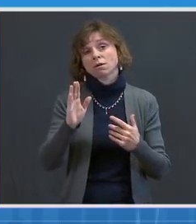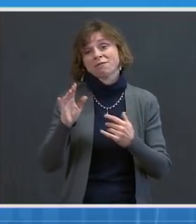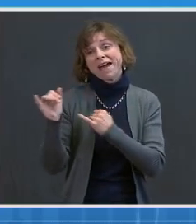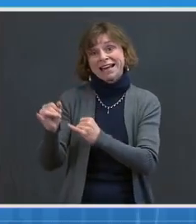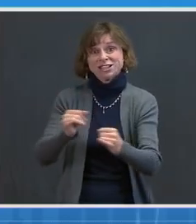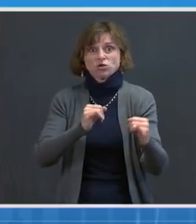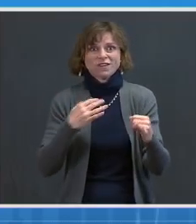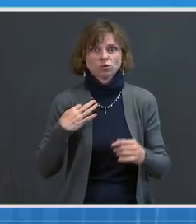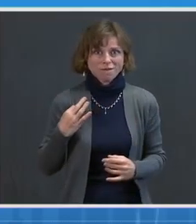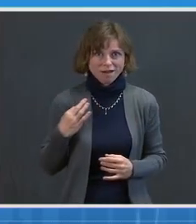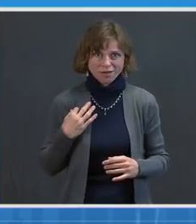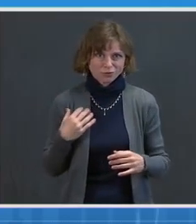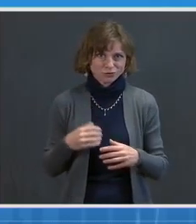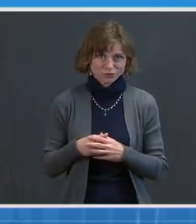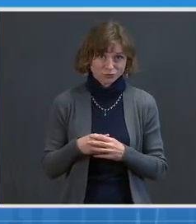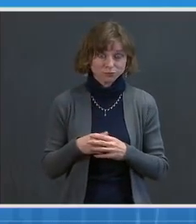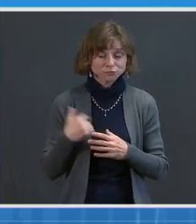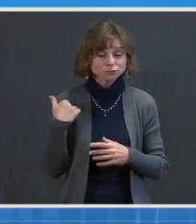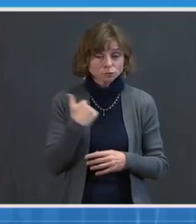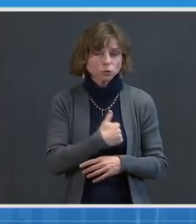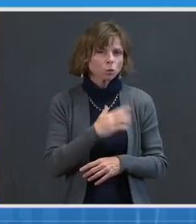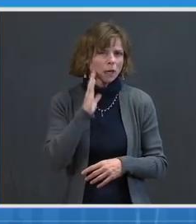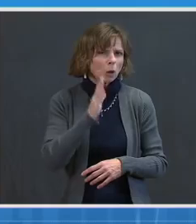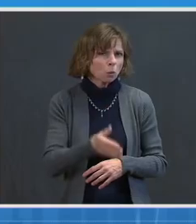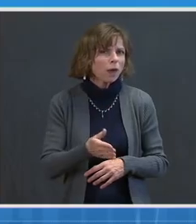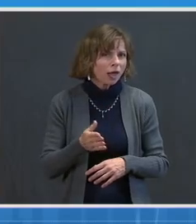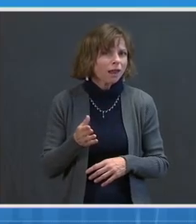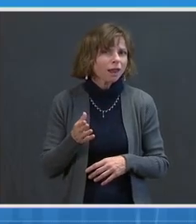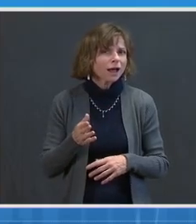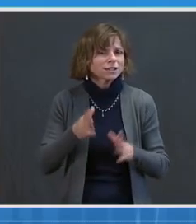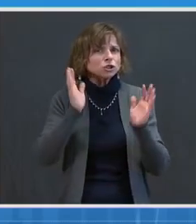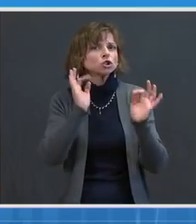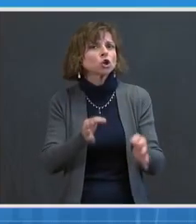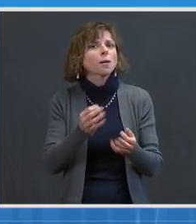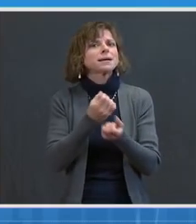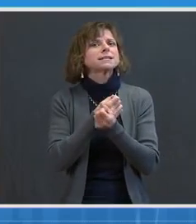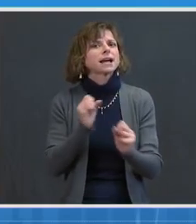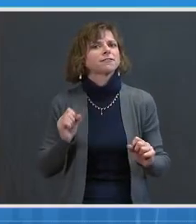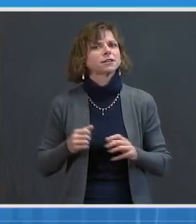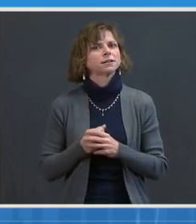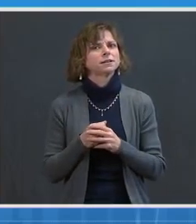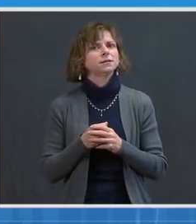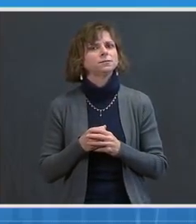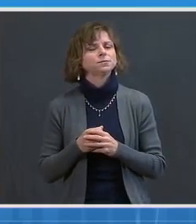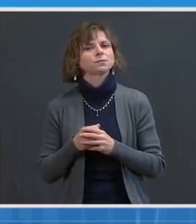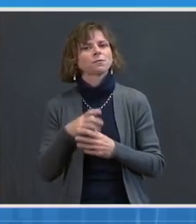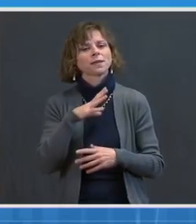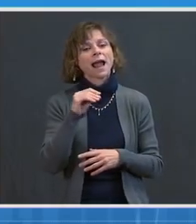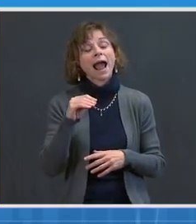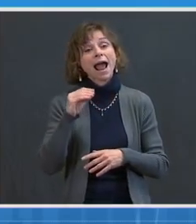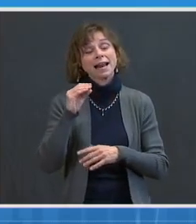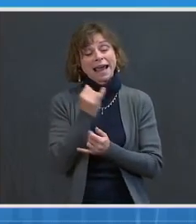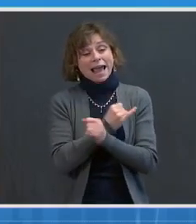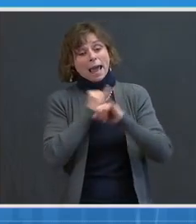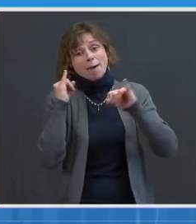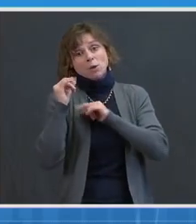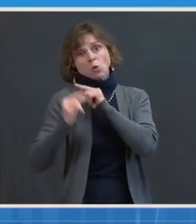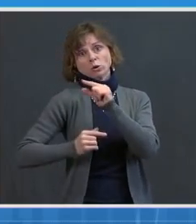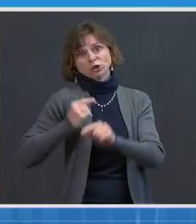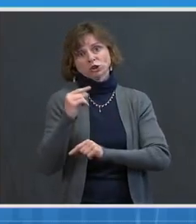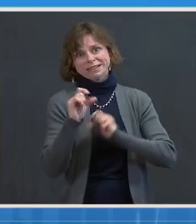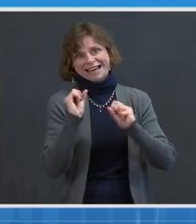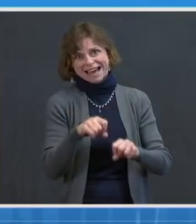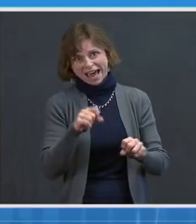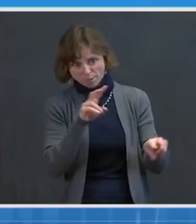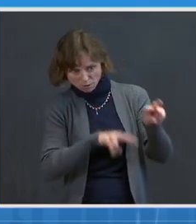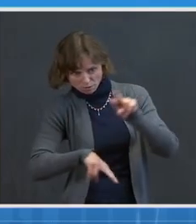volunteers. What we almost certainly will do is determine safety and do immunogenicity to determine if special